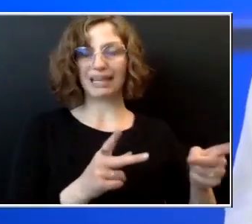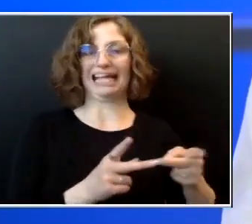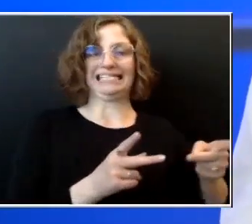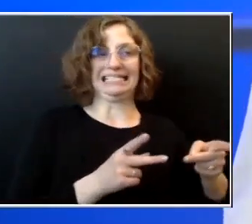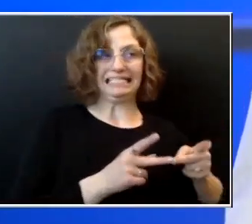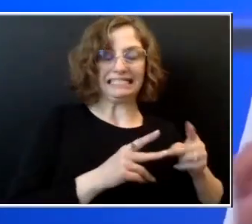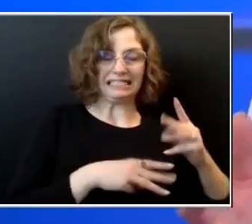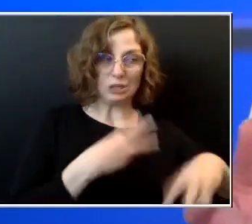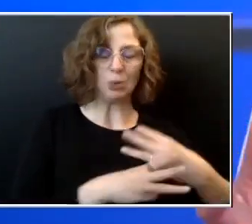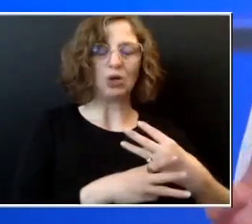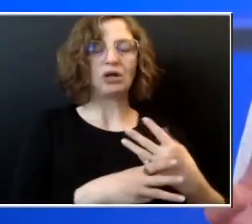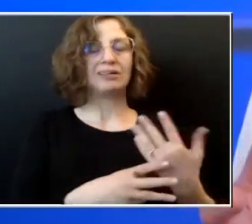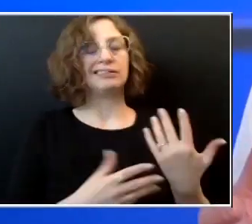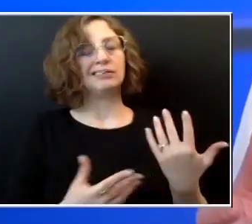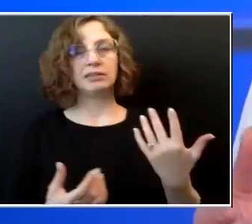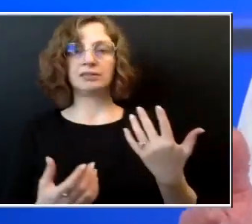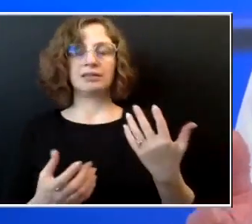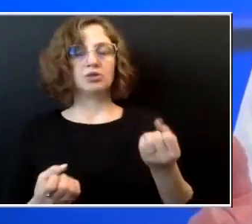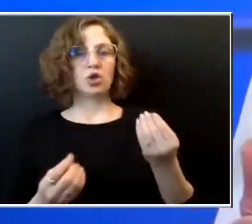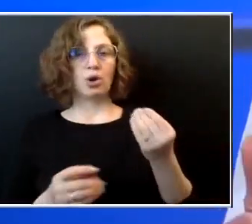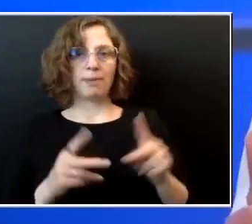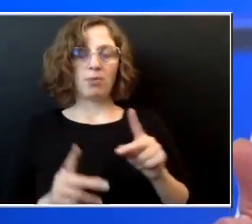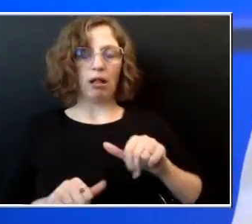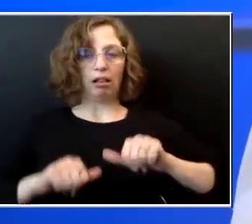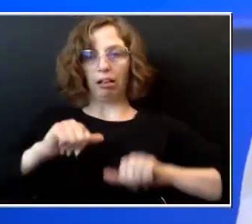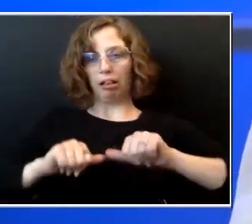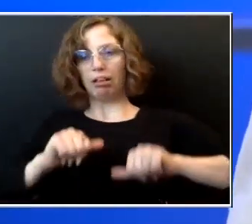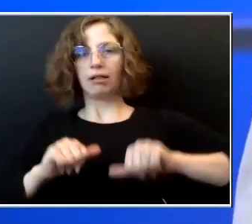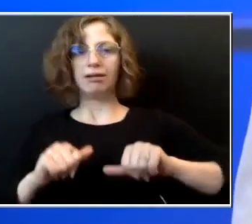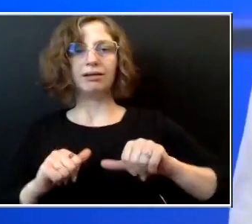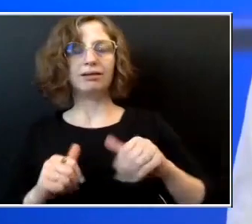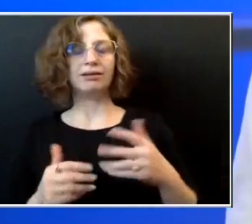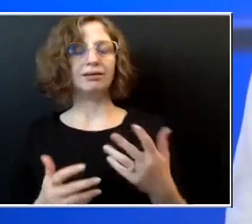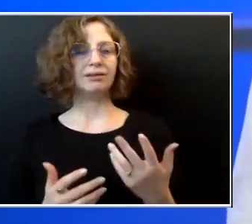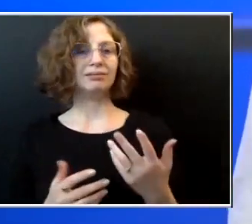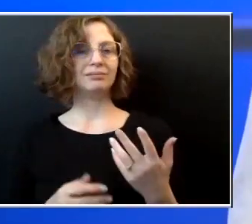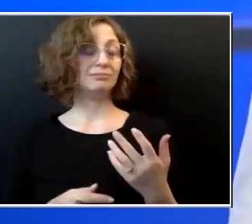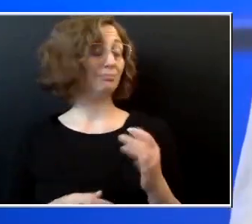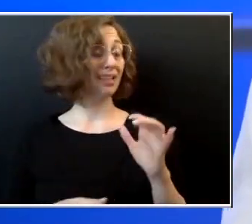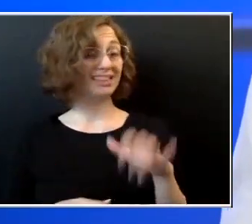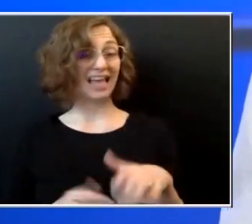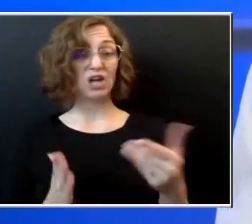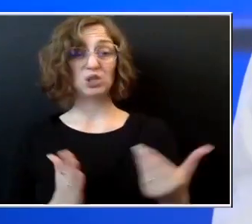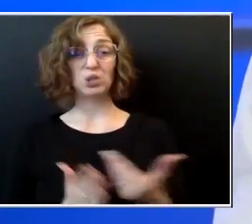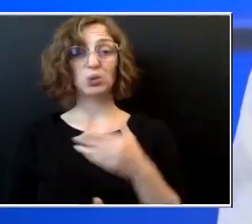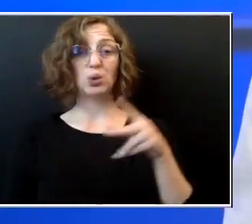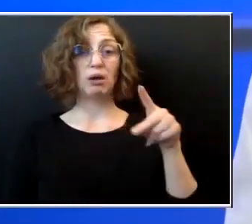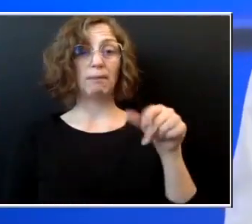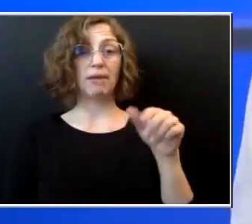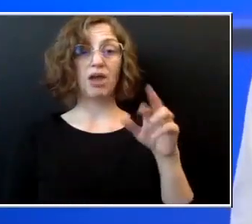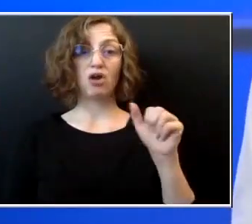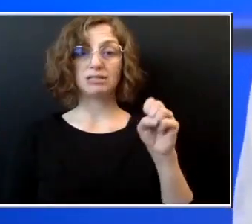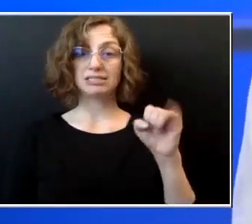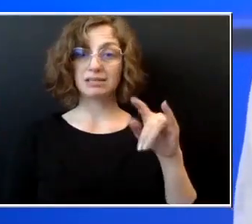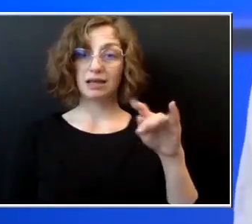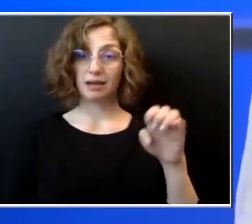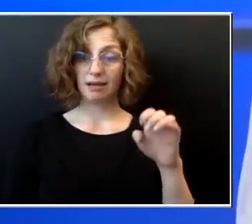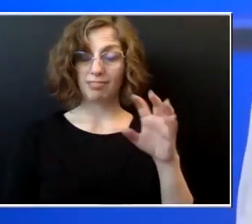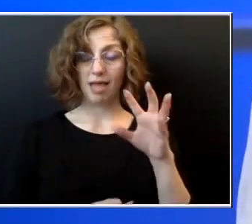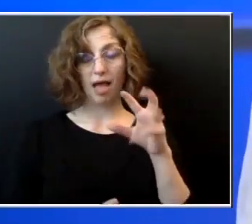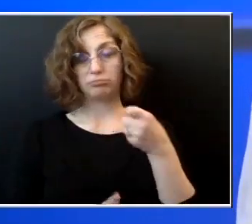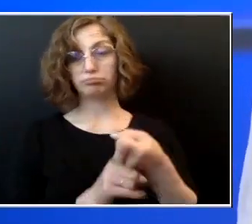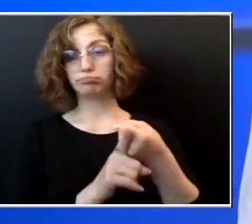farming, this new parasite that got on potatoes, and then the kind of reluctance about wheat